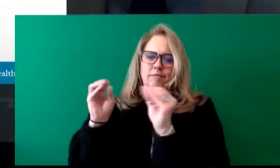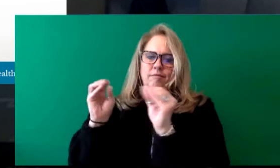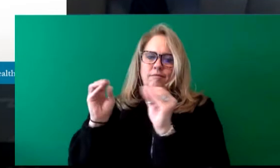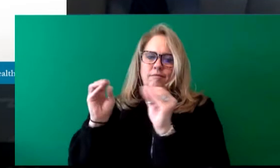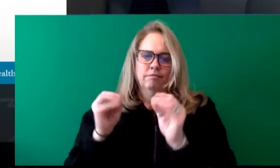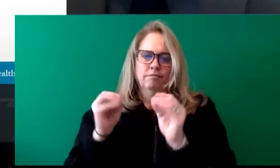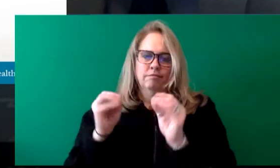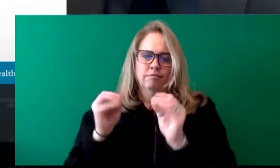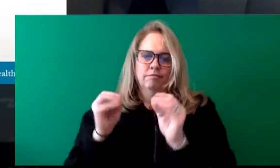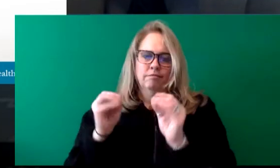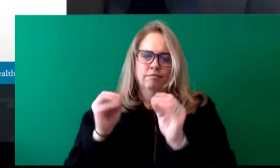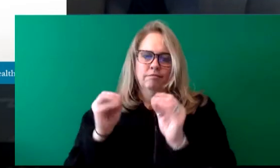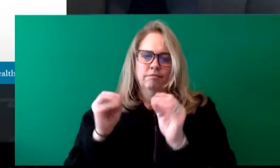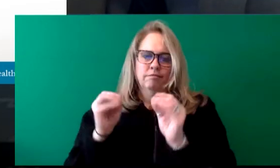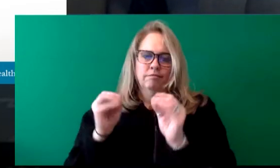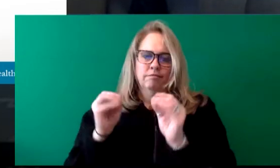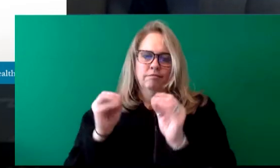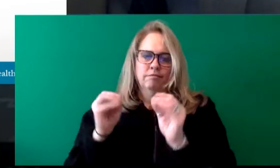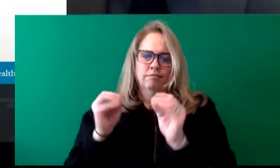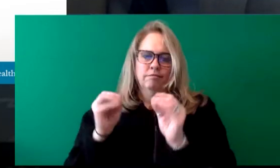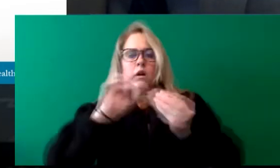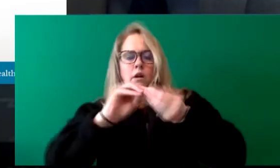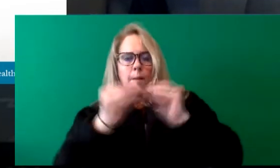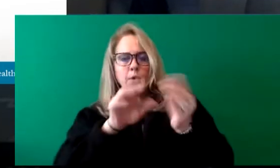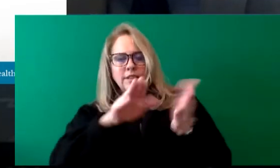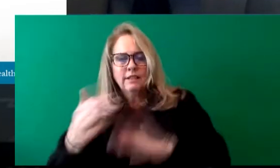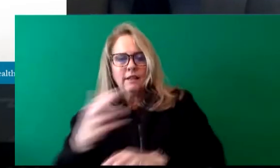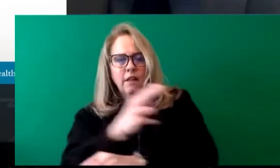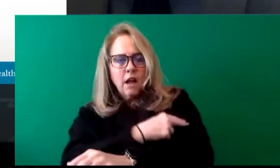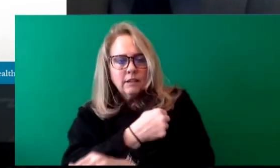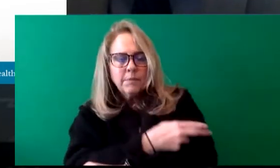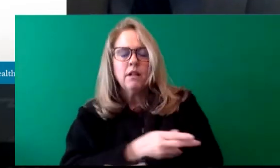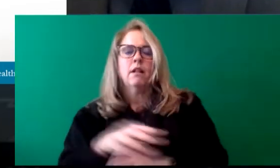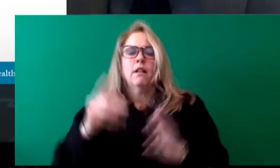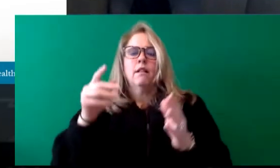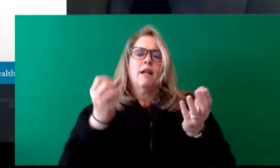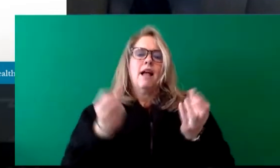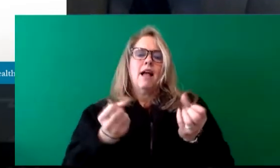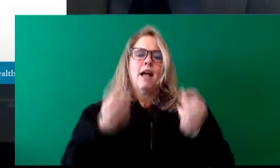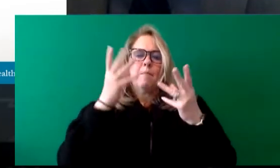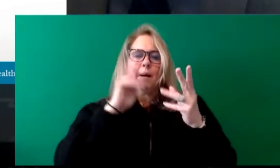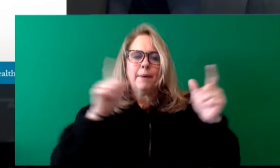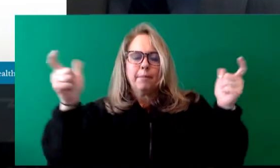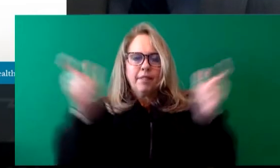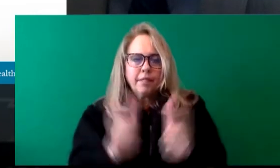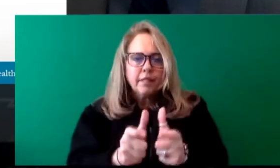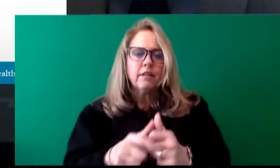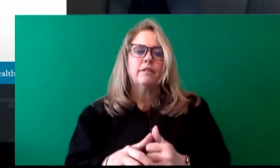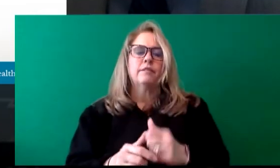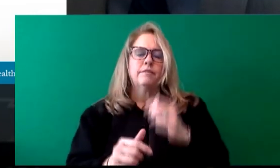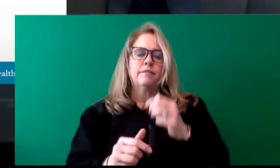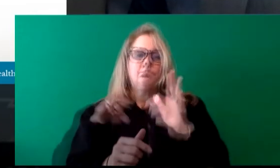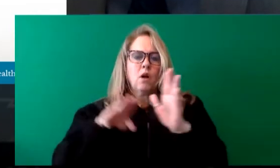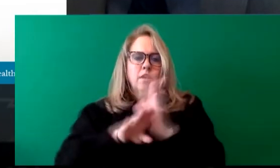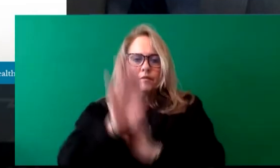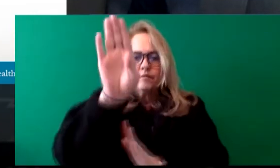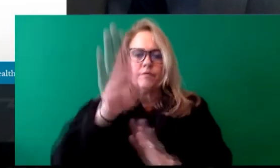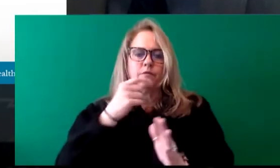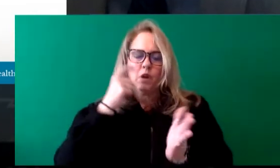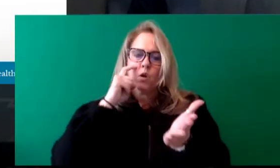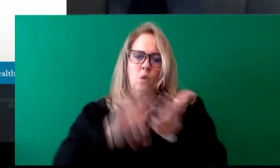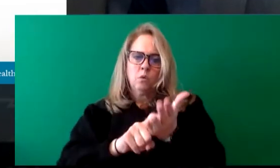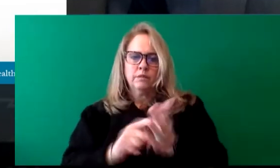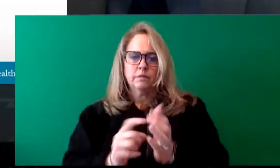deaths. We call it the summary page, but it's sort of giving you the 3 factors that matter at this point. We'll also be